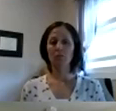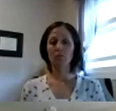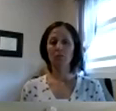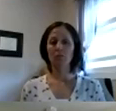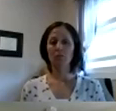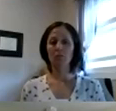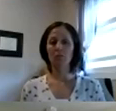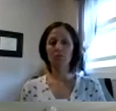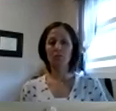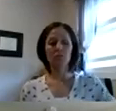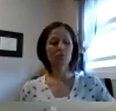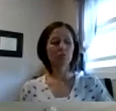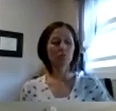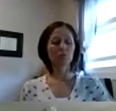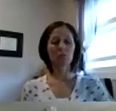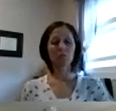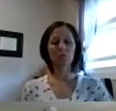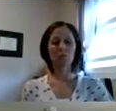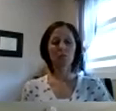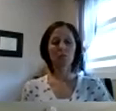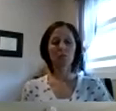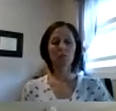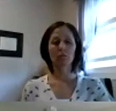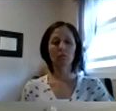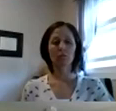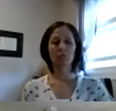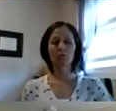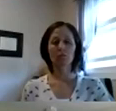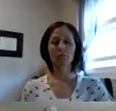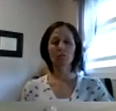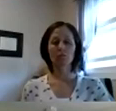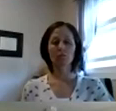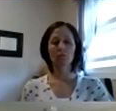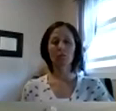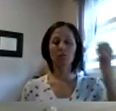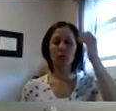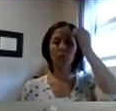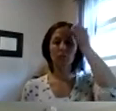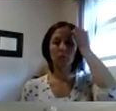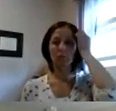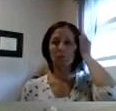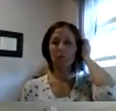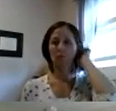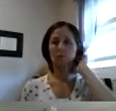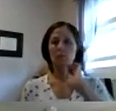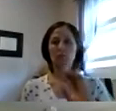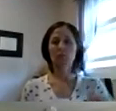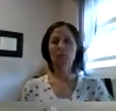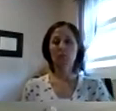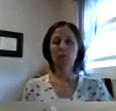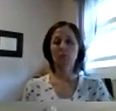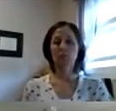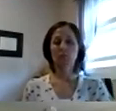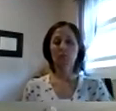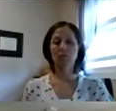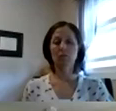we face the COVID-19 health crisis would be facing the possibility of temporary or even permanent closure,